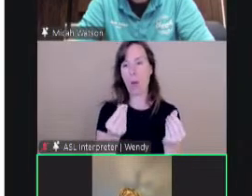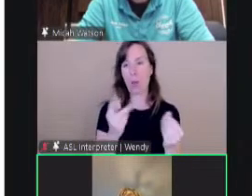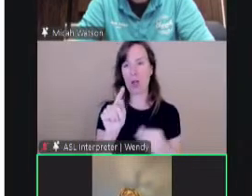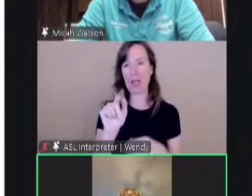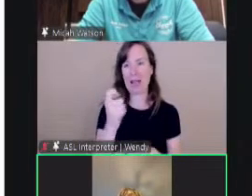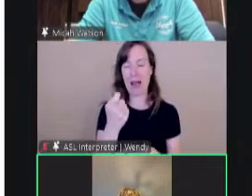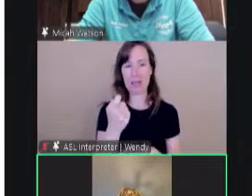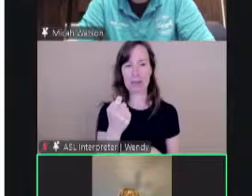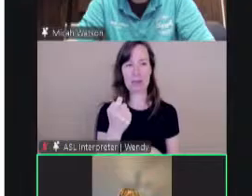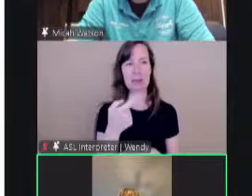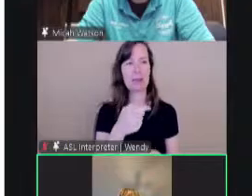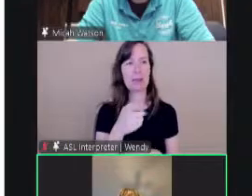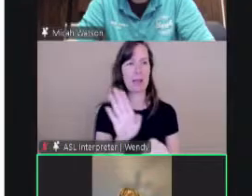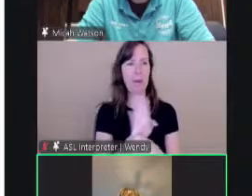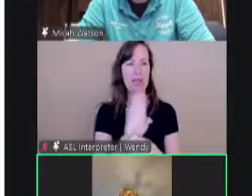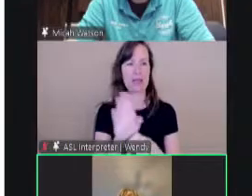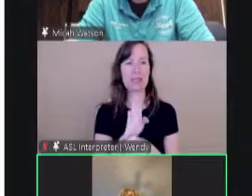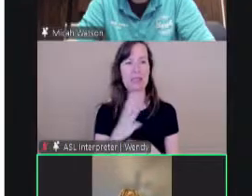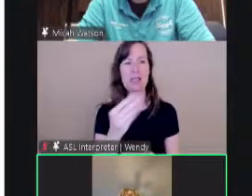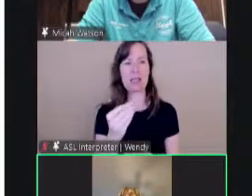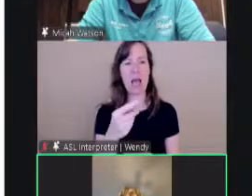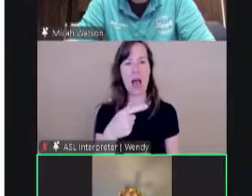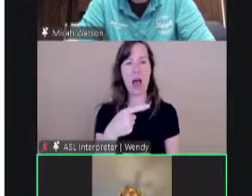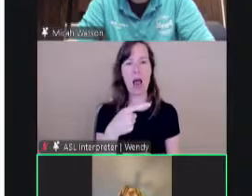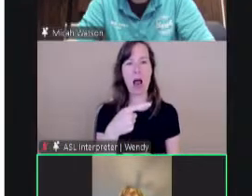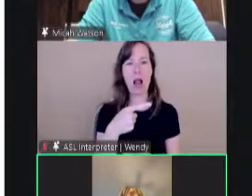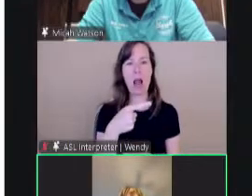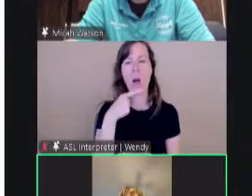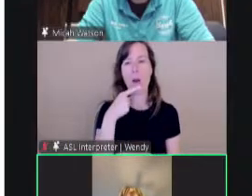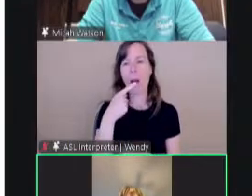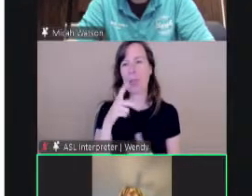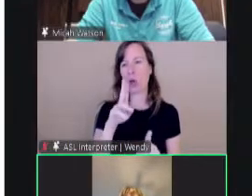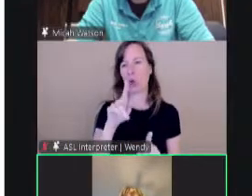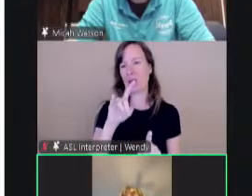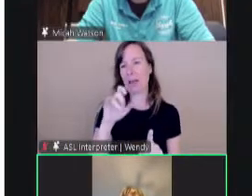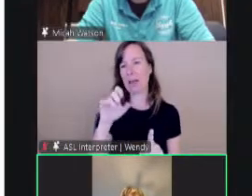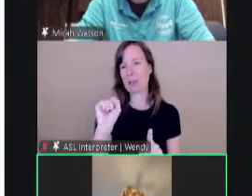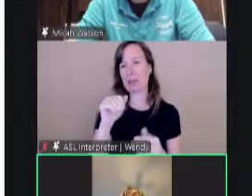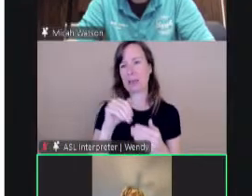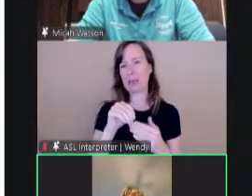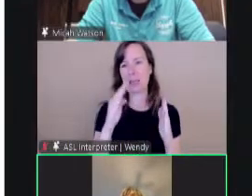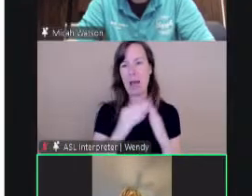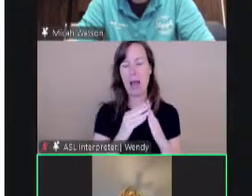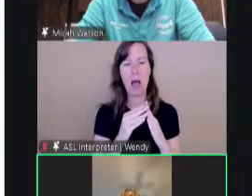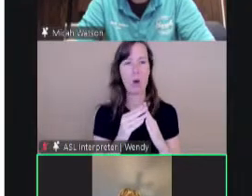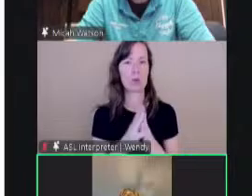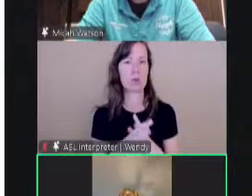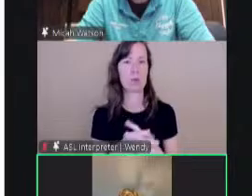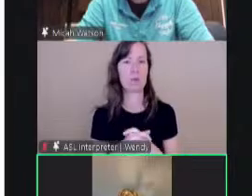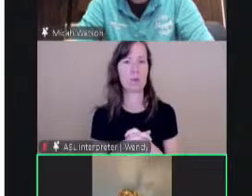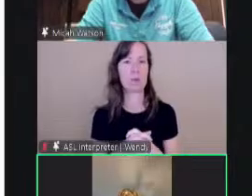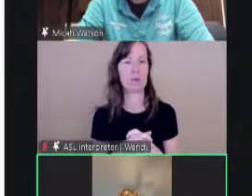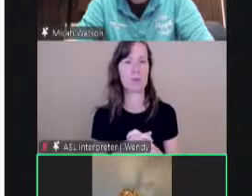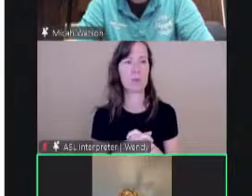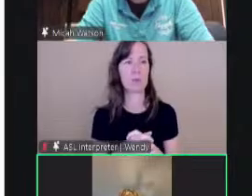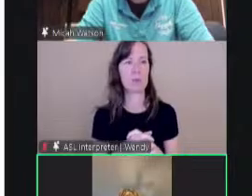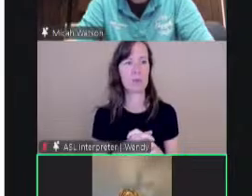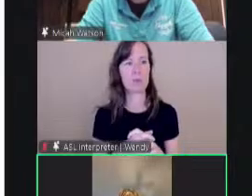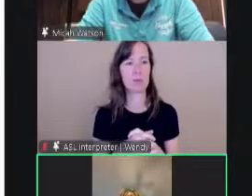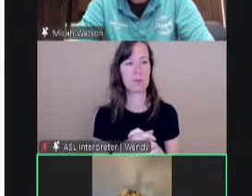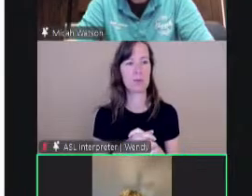your businesses and your public utilities that are in town. And they are